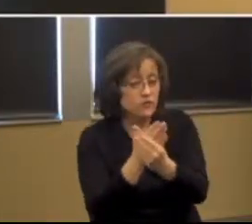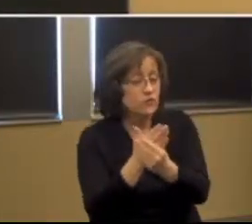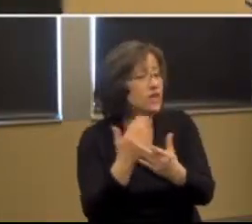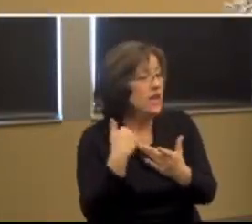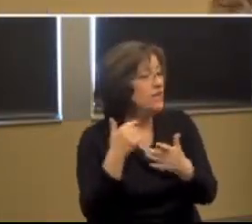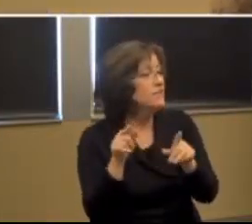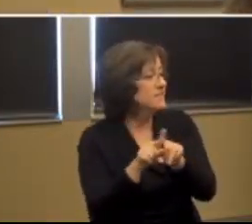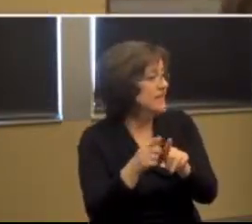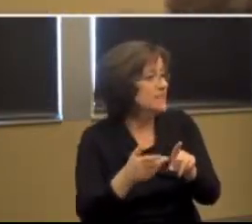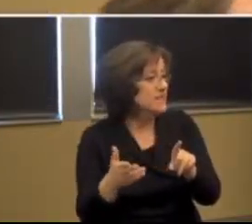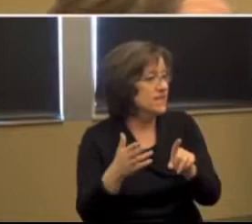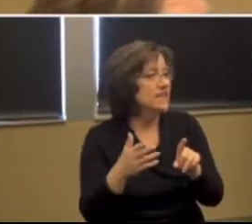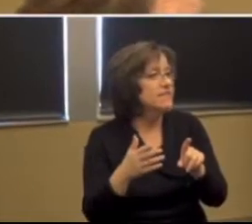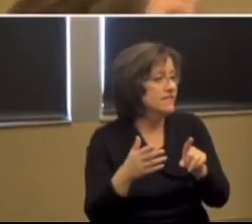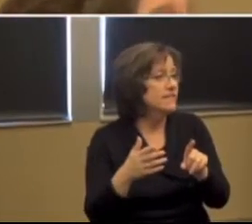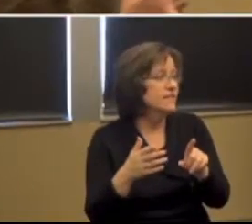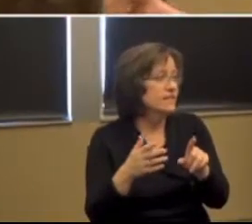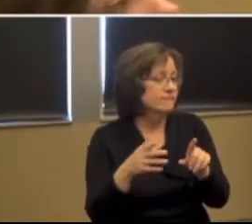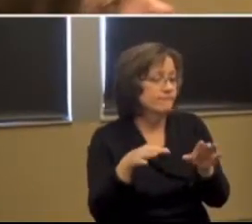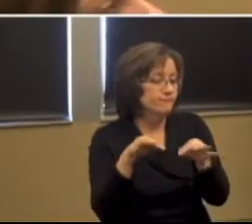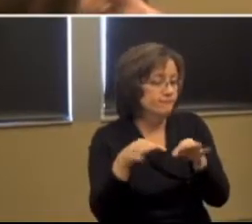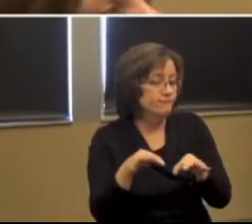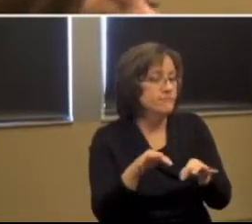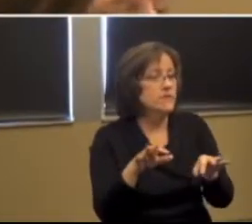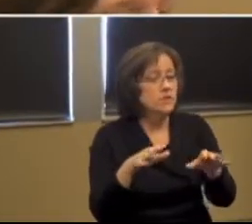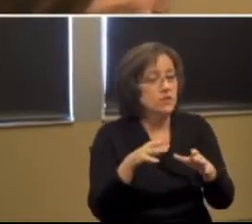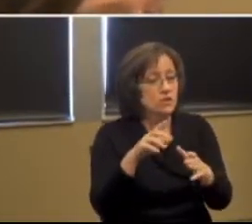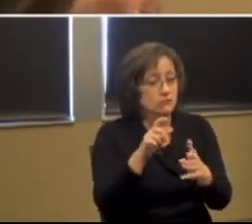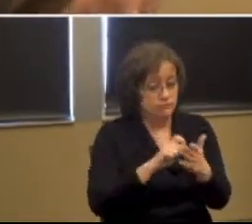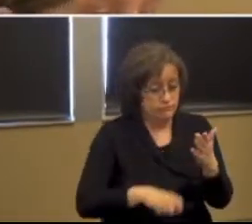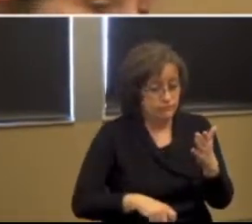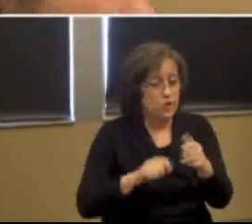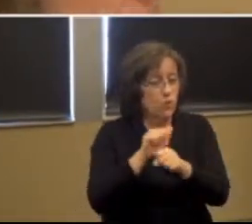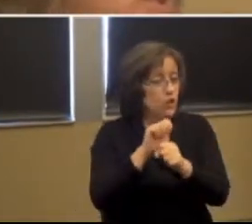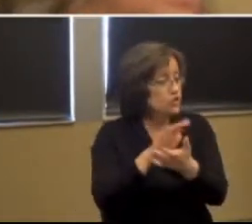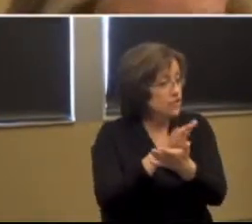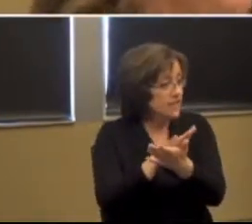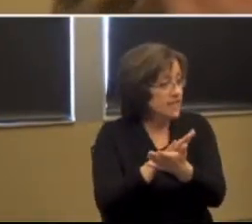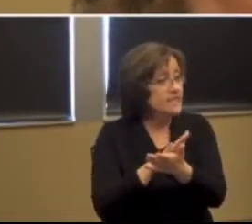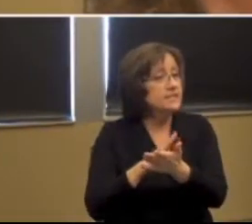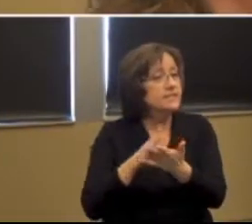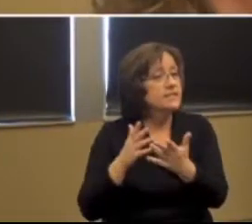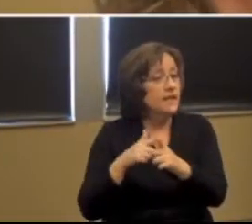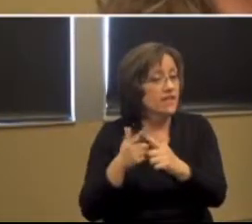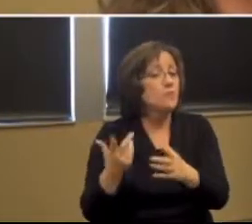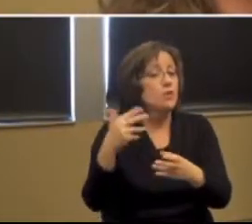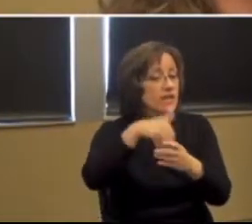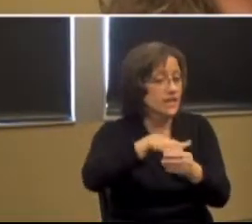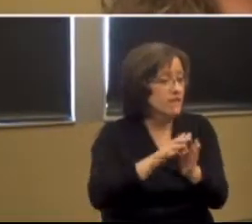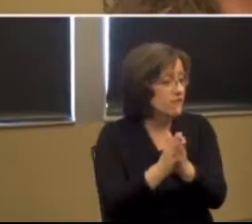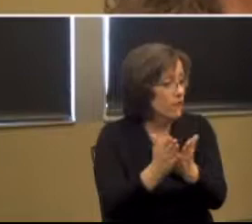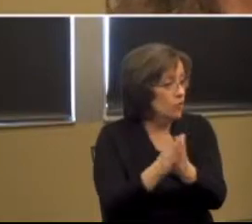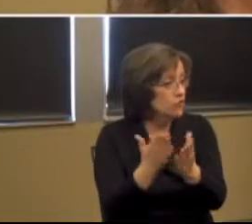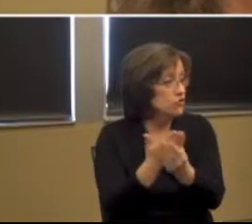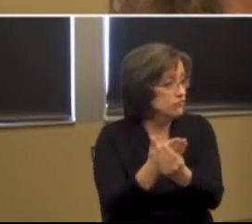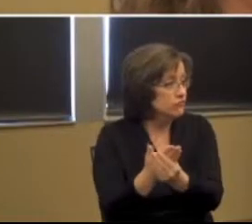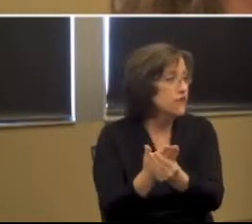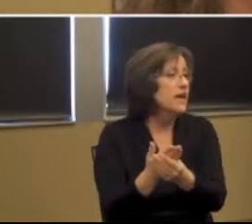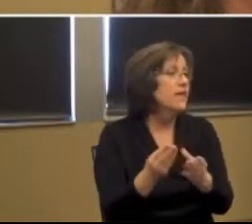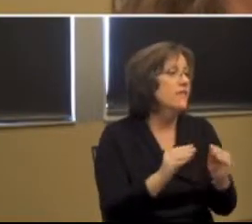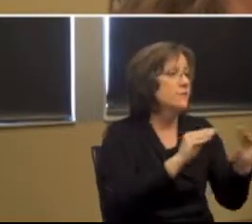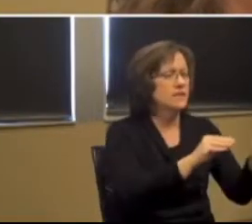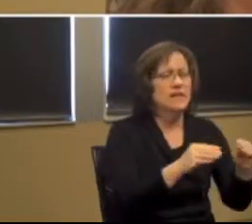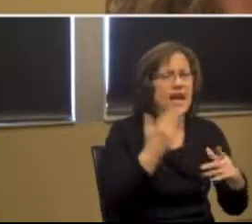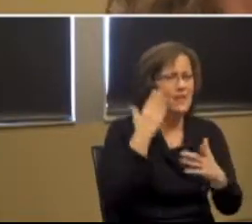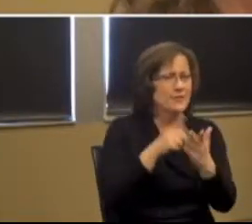same instructions, do worksheet, put worksheet in folder. And so this he was working on, I have no